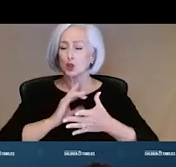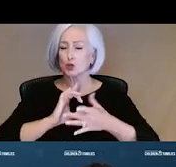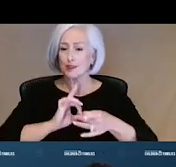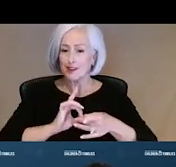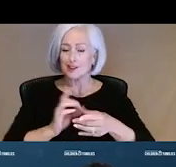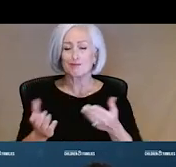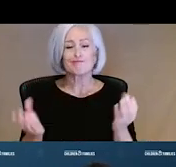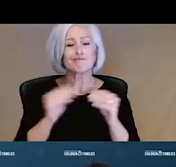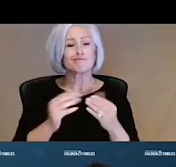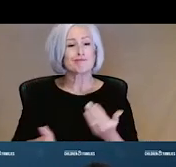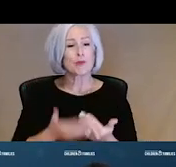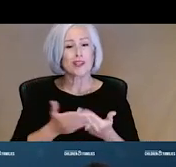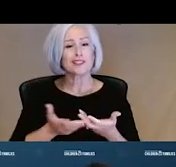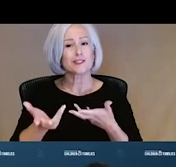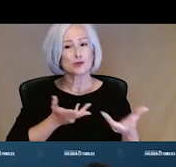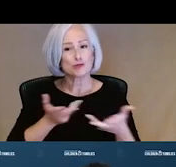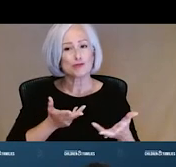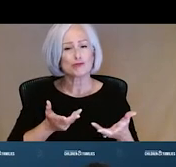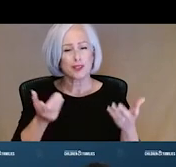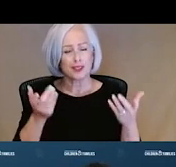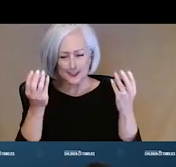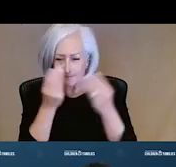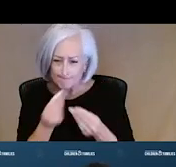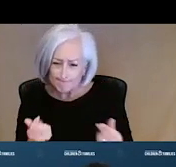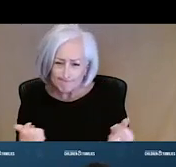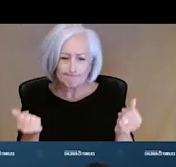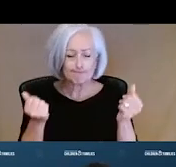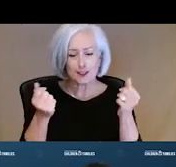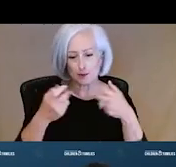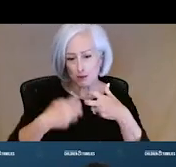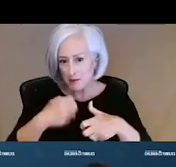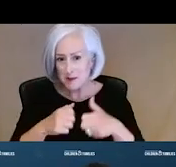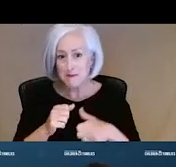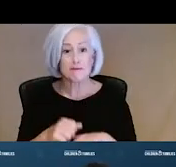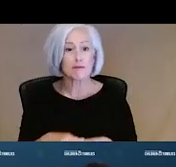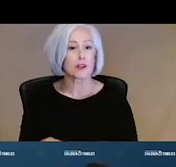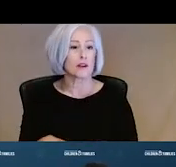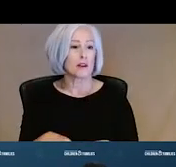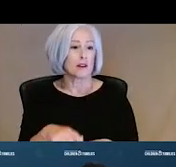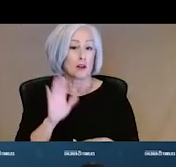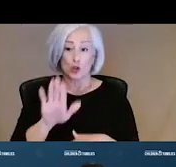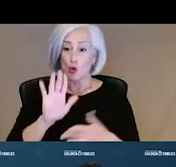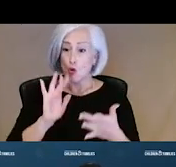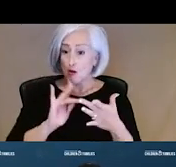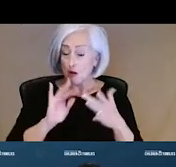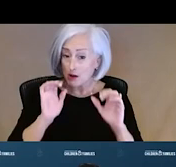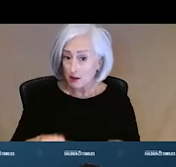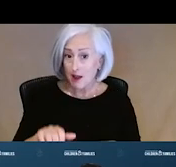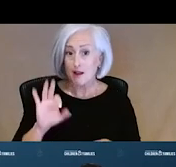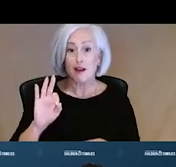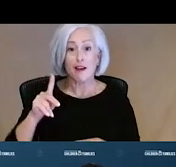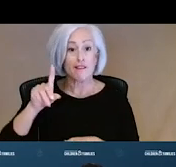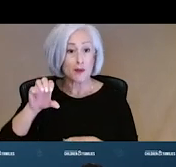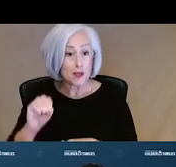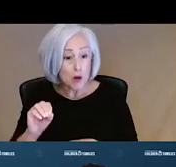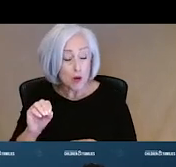here and who your contact is, whether it's your FPO, and also you will have a